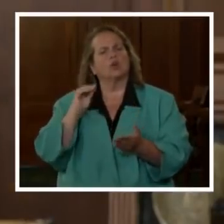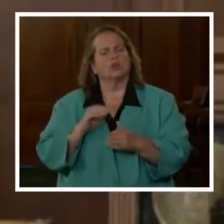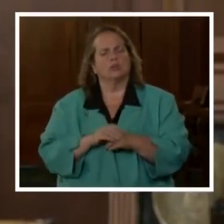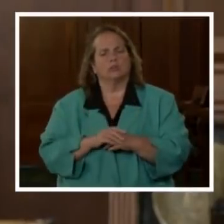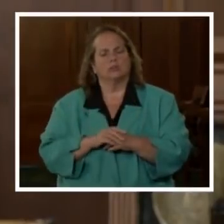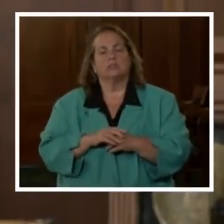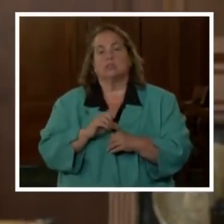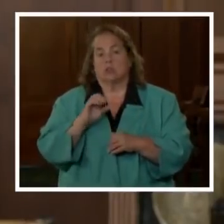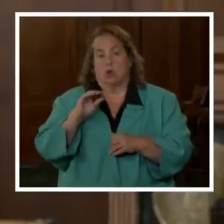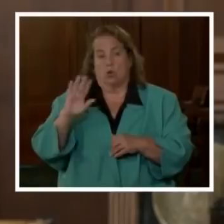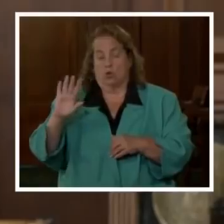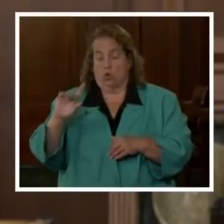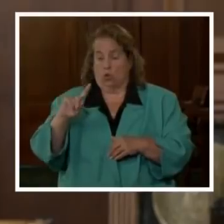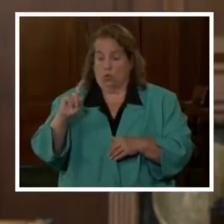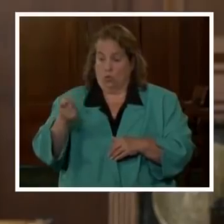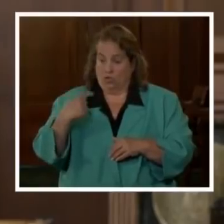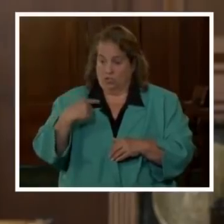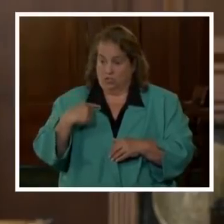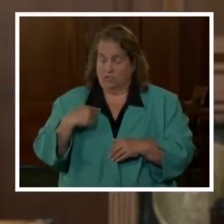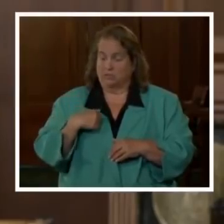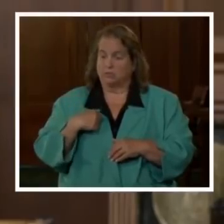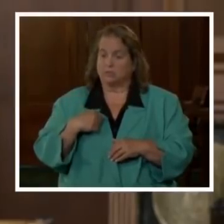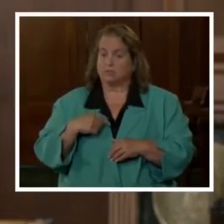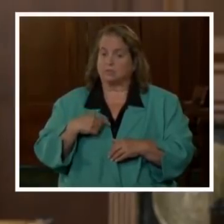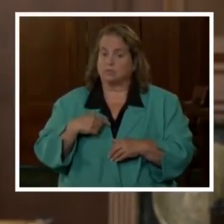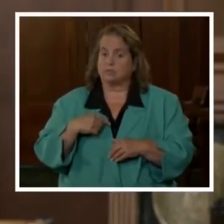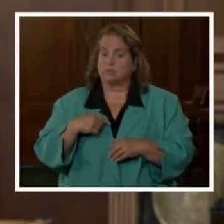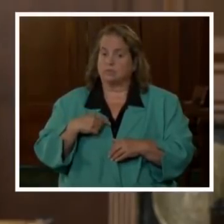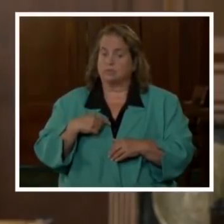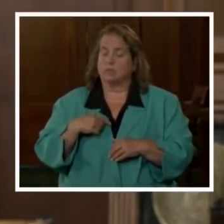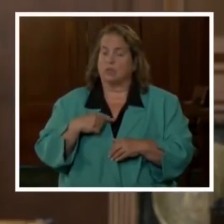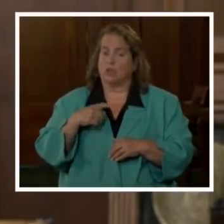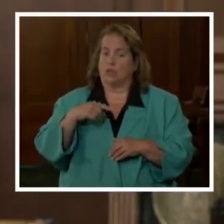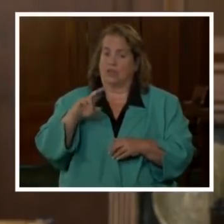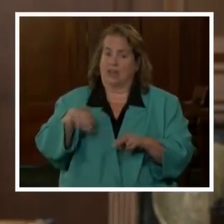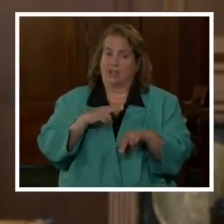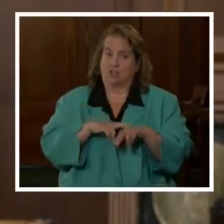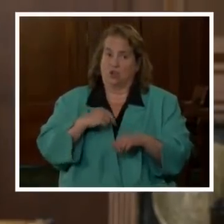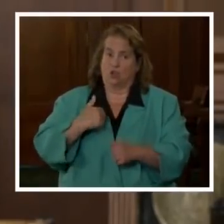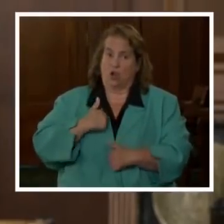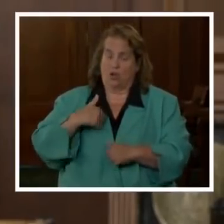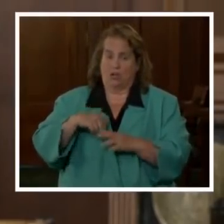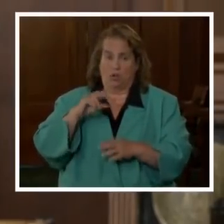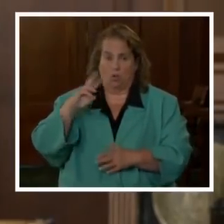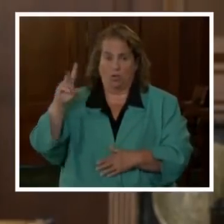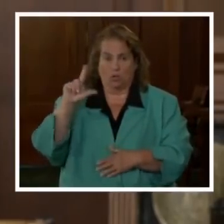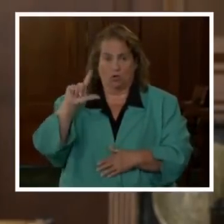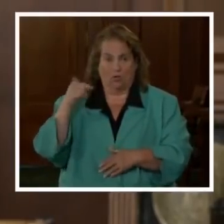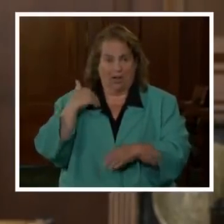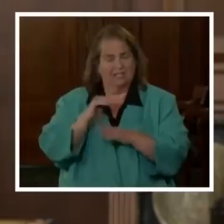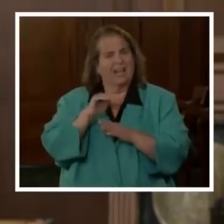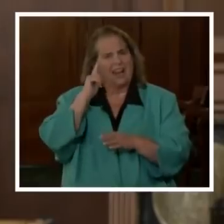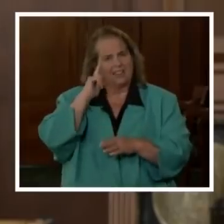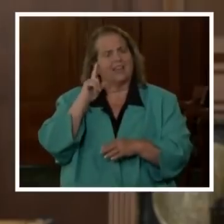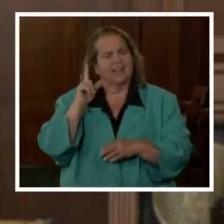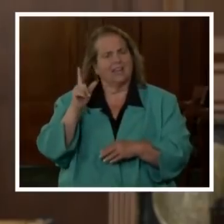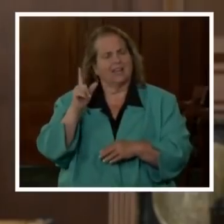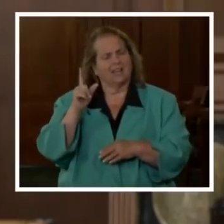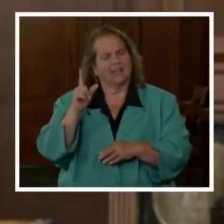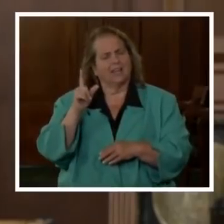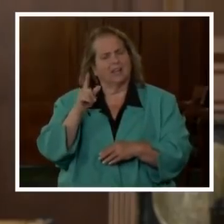about the Guard being in West Louisville last night. I think there are legitimate